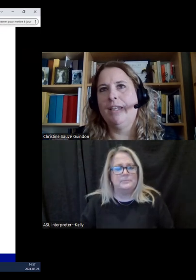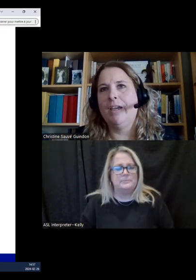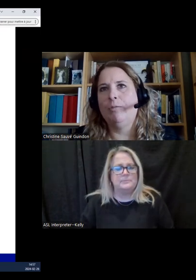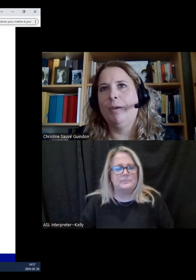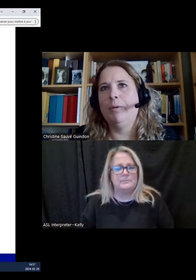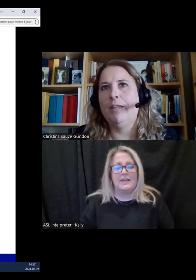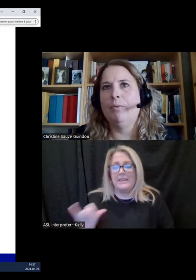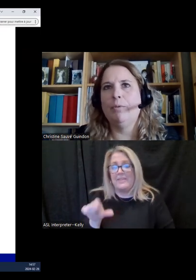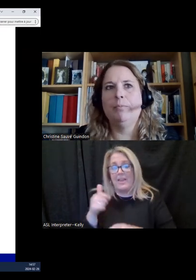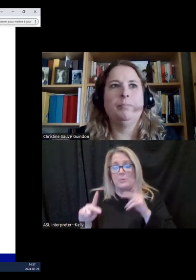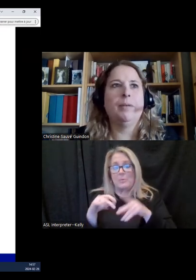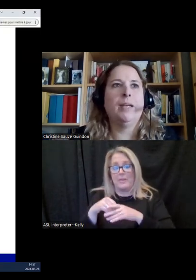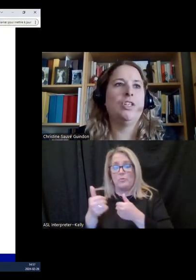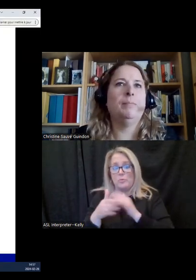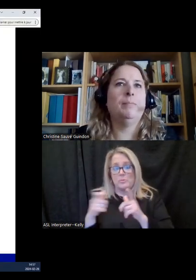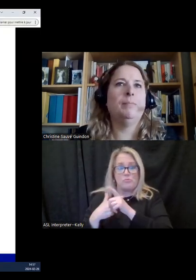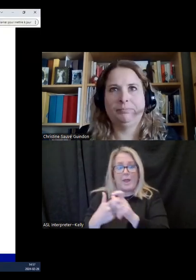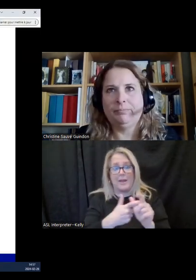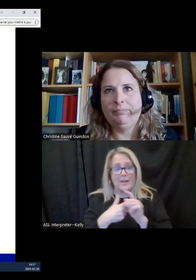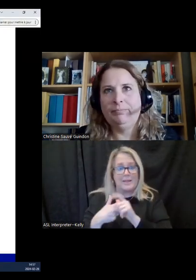like the other people in the room, in the gym.